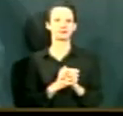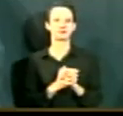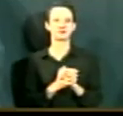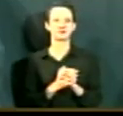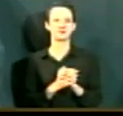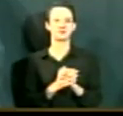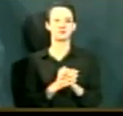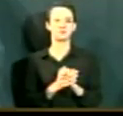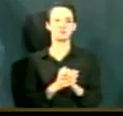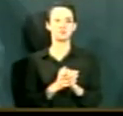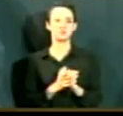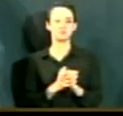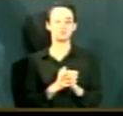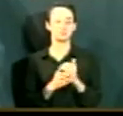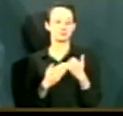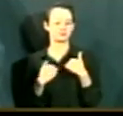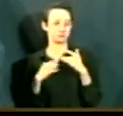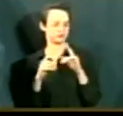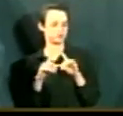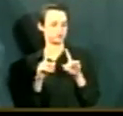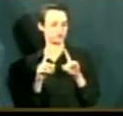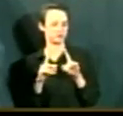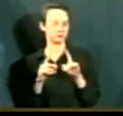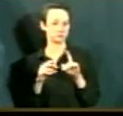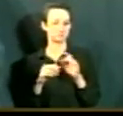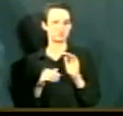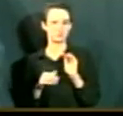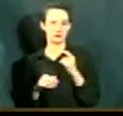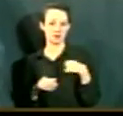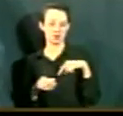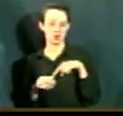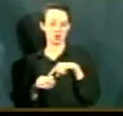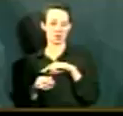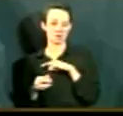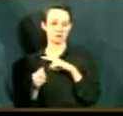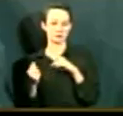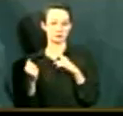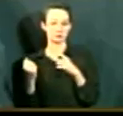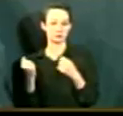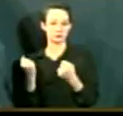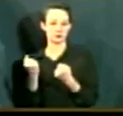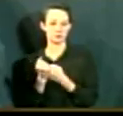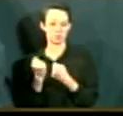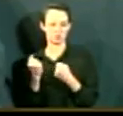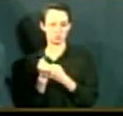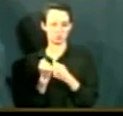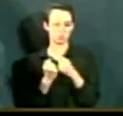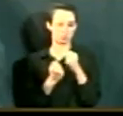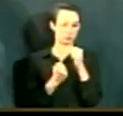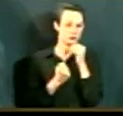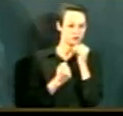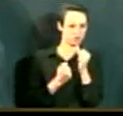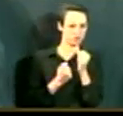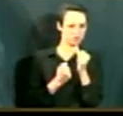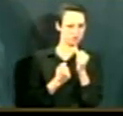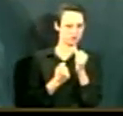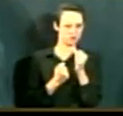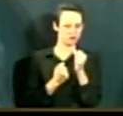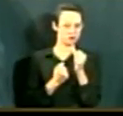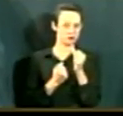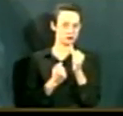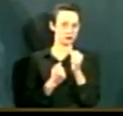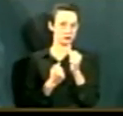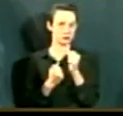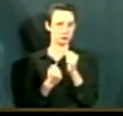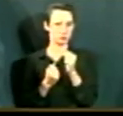Is there some difference between us sponsoring it or not, as far as the freedom that